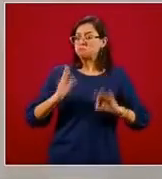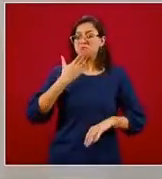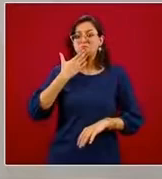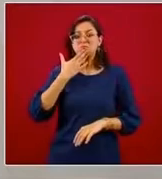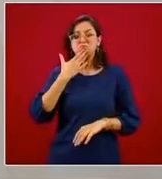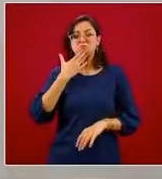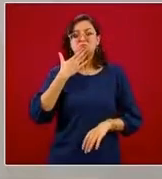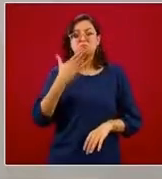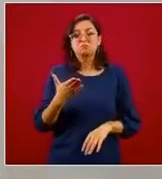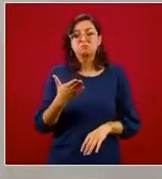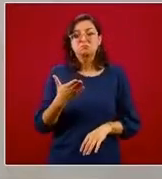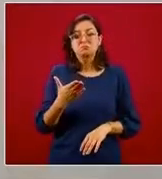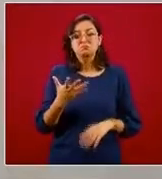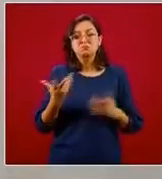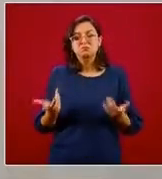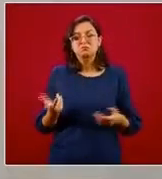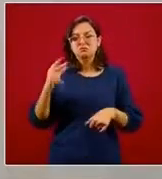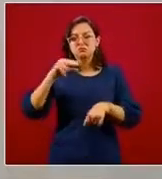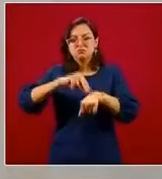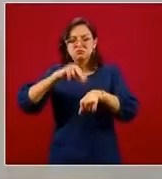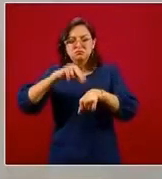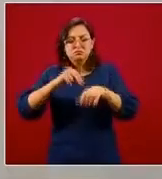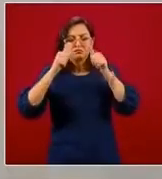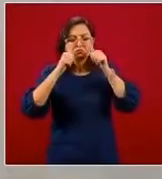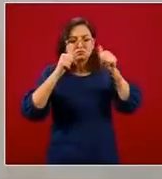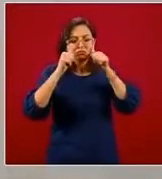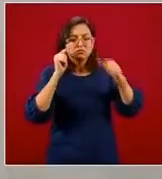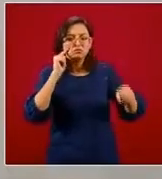vamos al asymptomatic procedimiento and de then we atención say, médica y del okay,